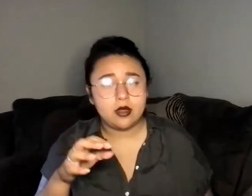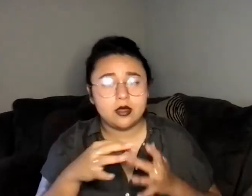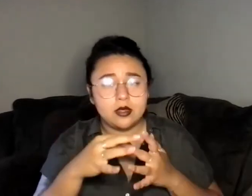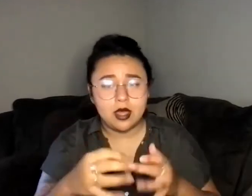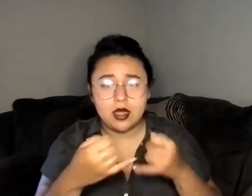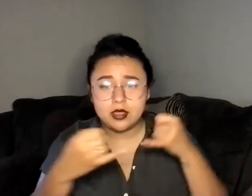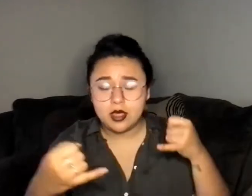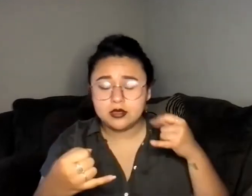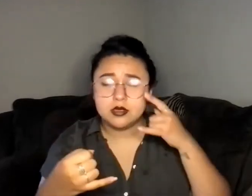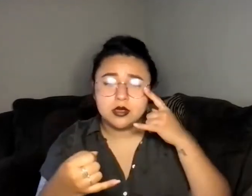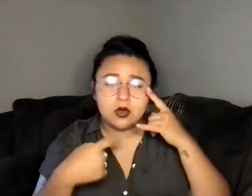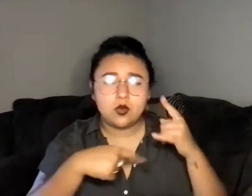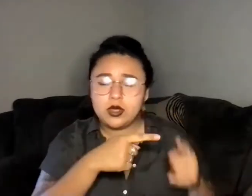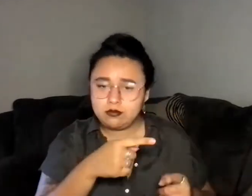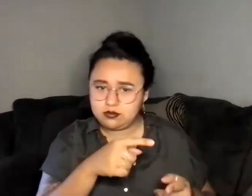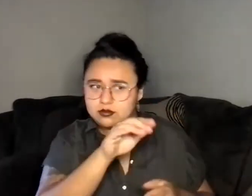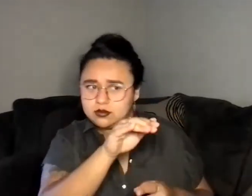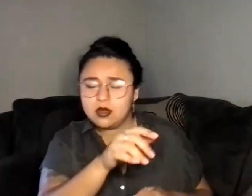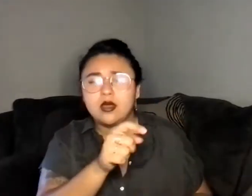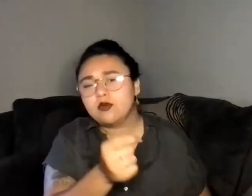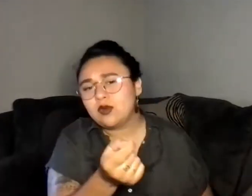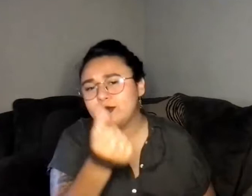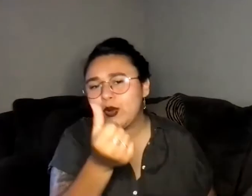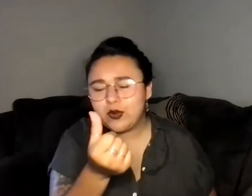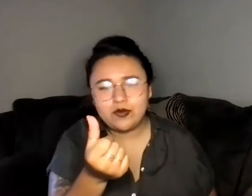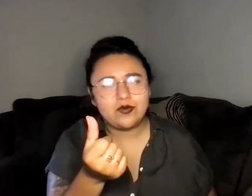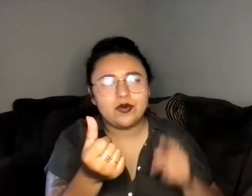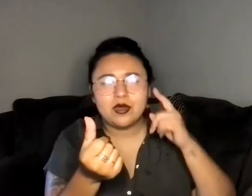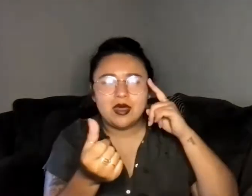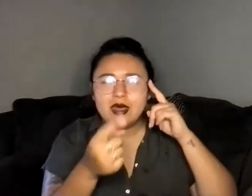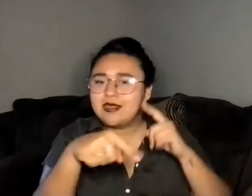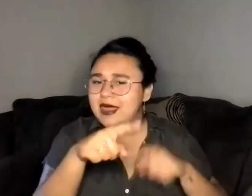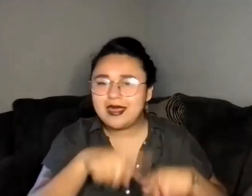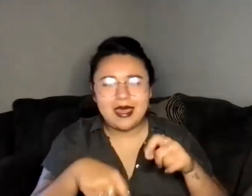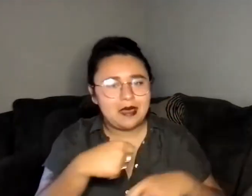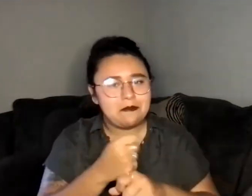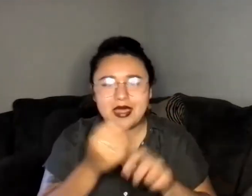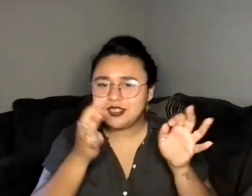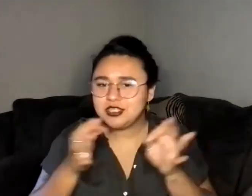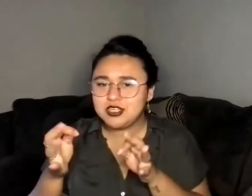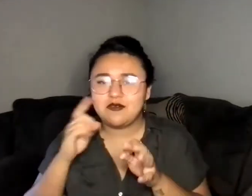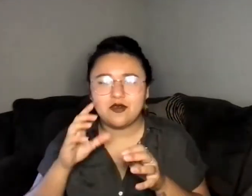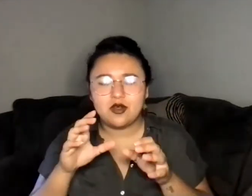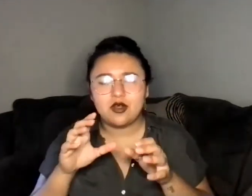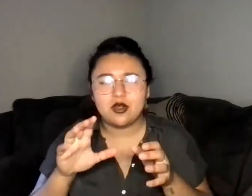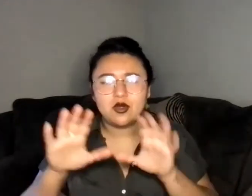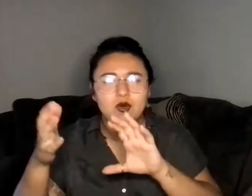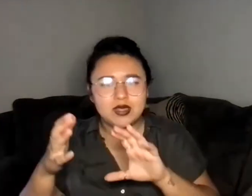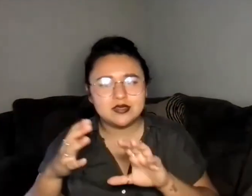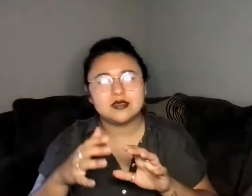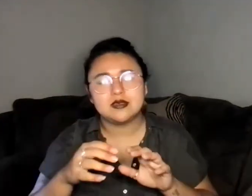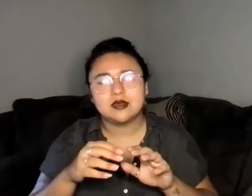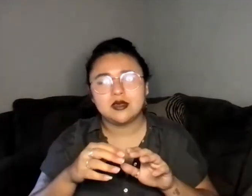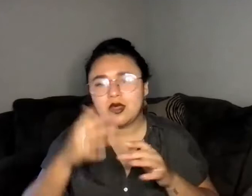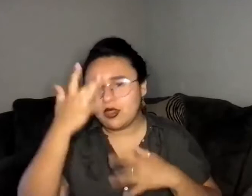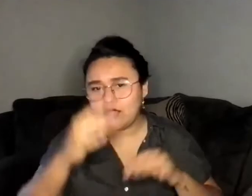could not make crisis care decisions based on somebody's weight and size. So that was a lot of work.